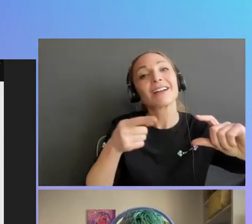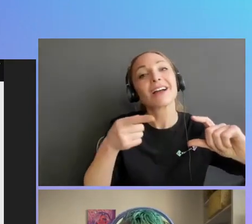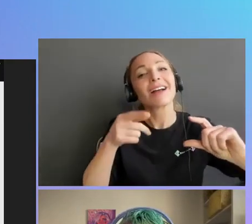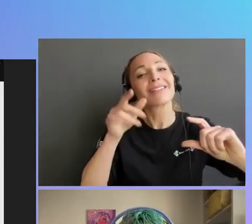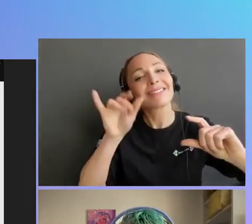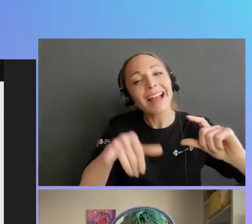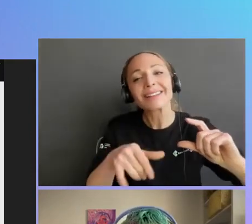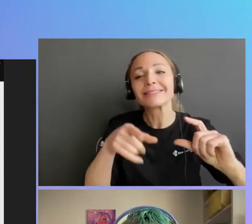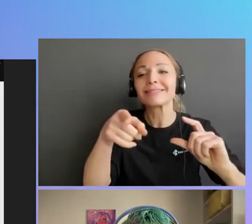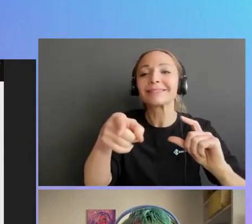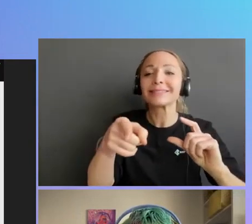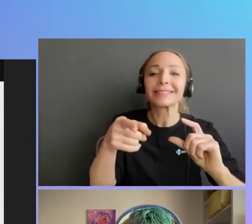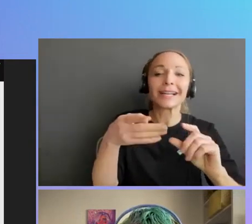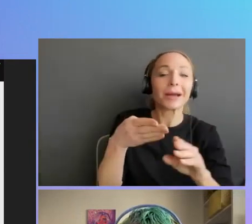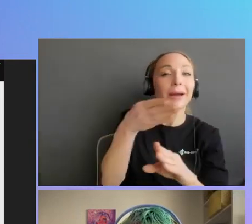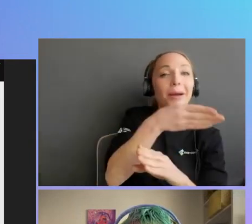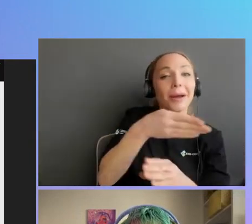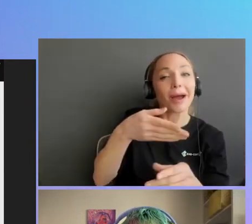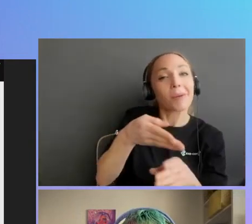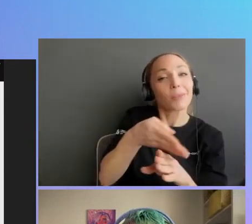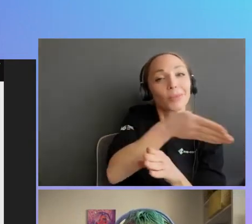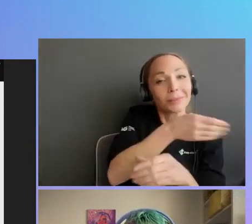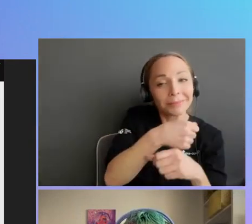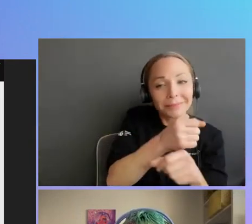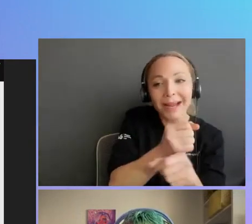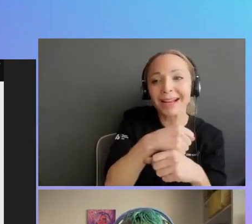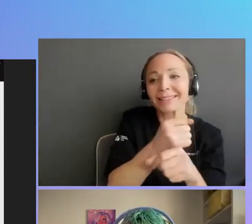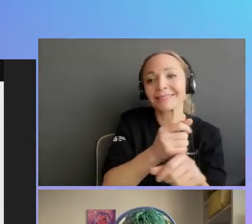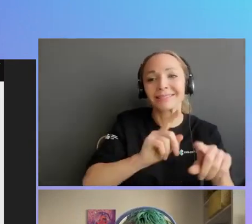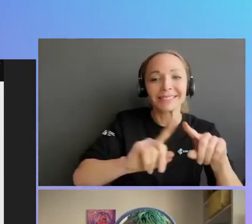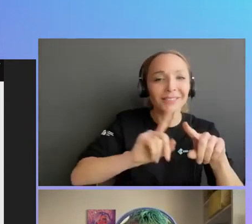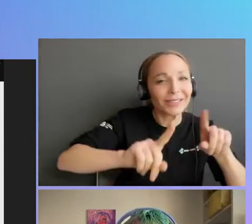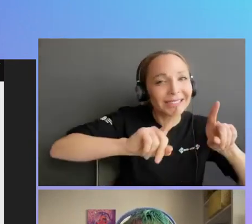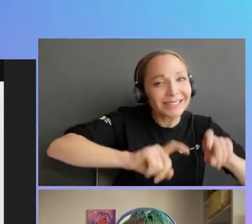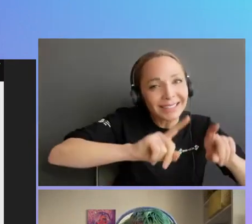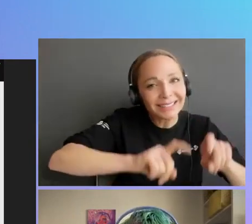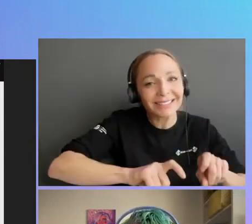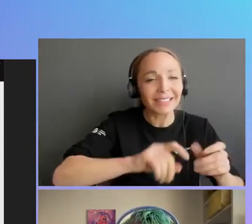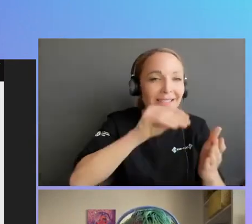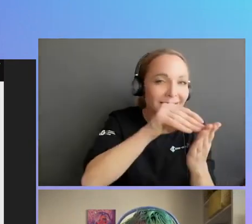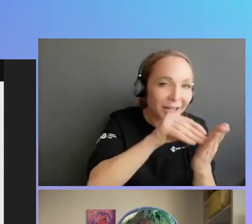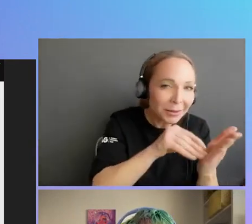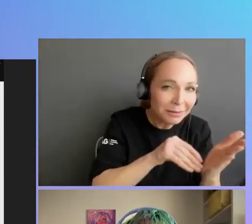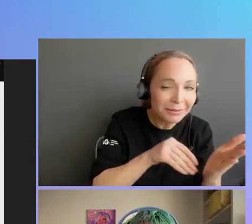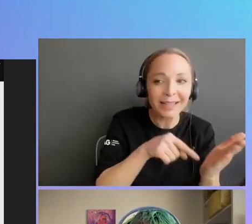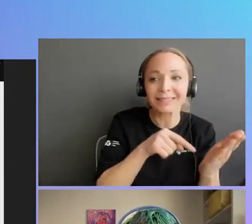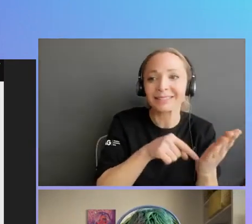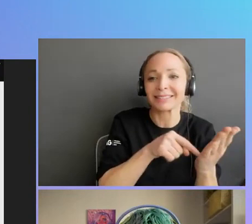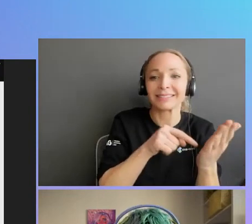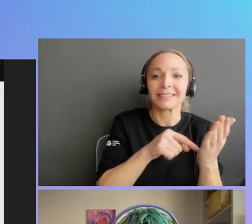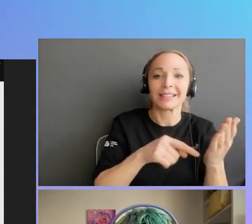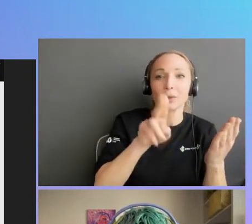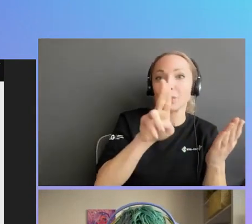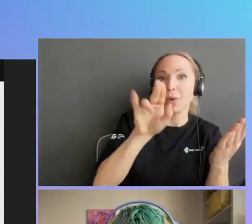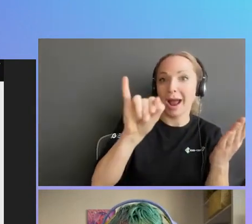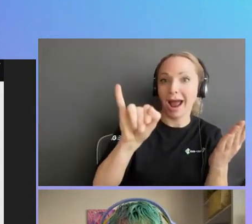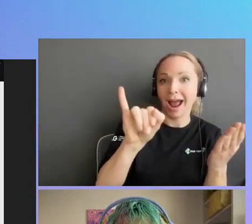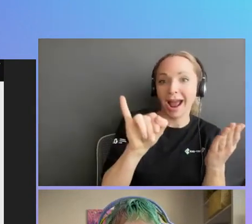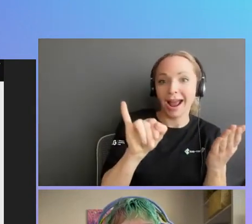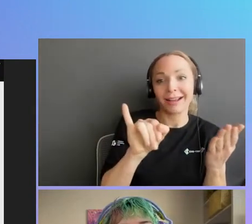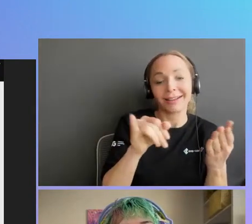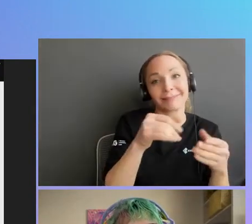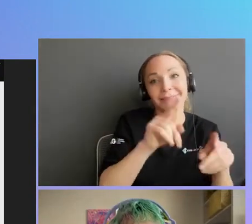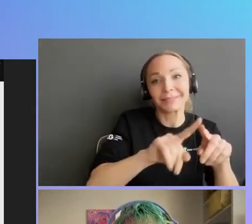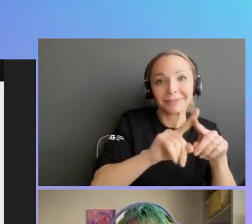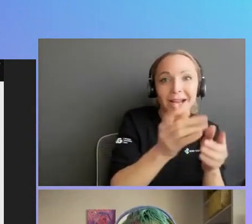pre-made, tested, and well-documented UI components that can be easily reused across the user interface of a product.